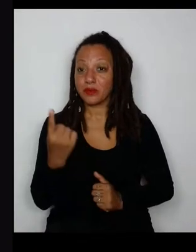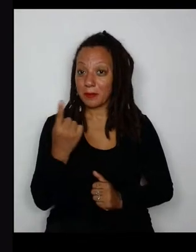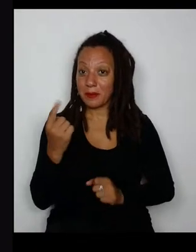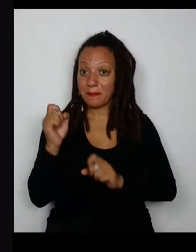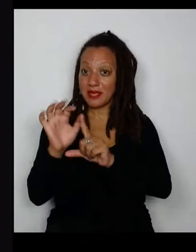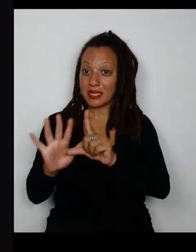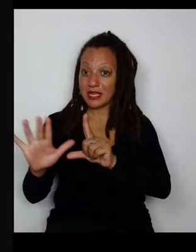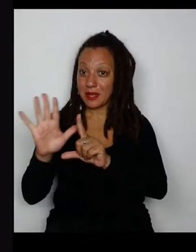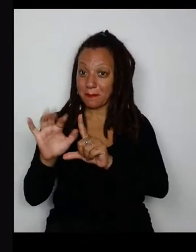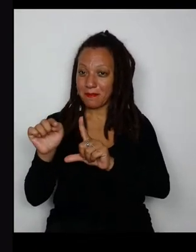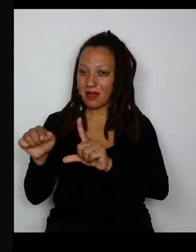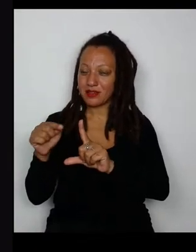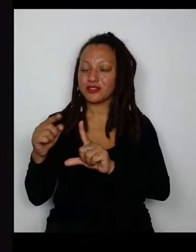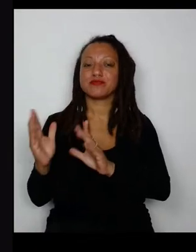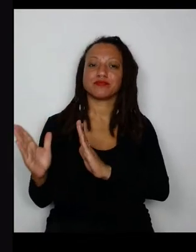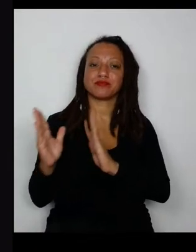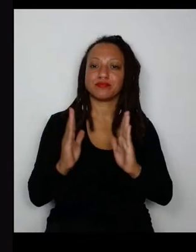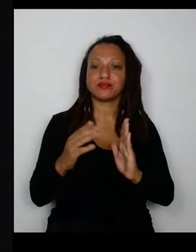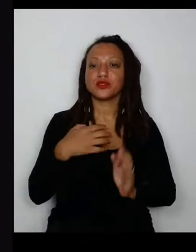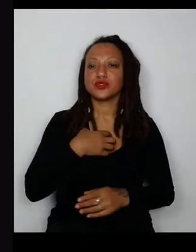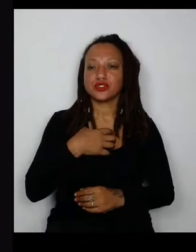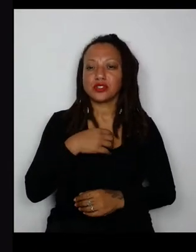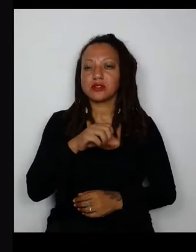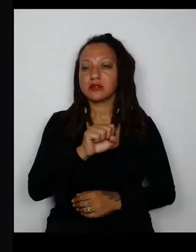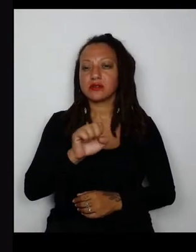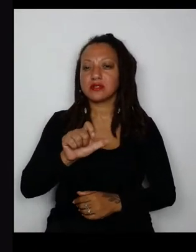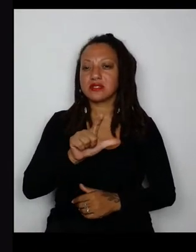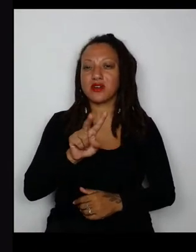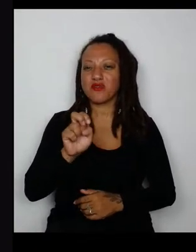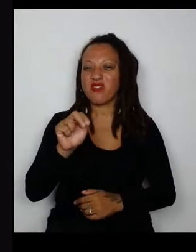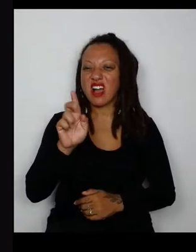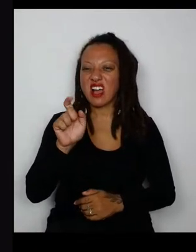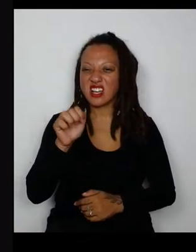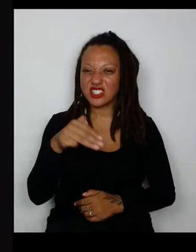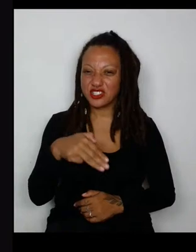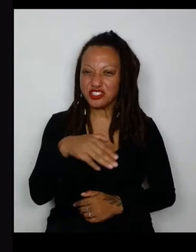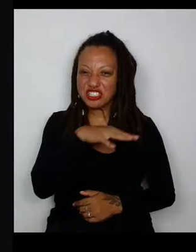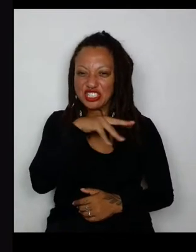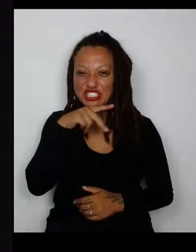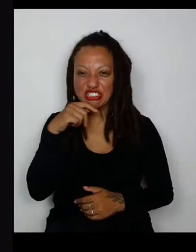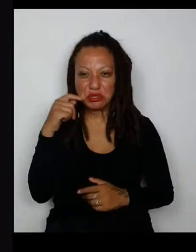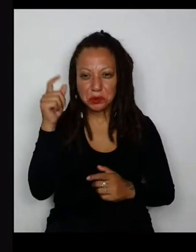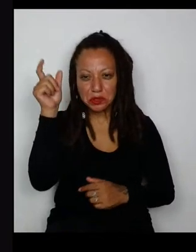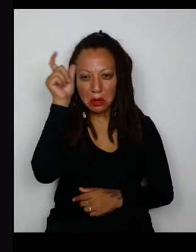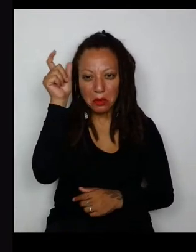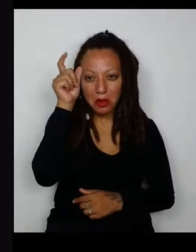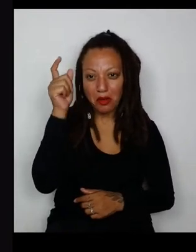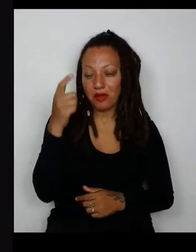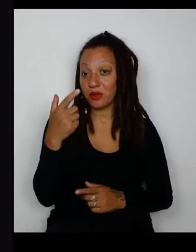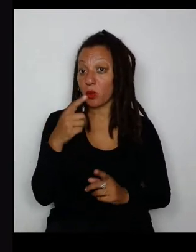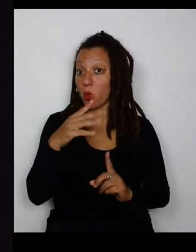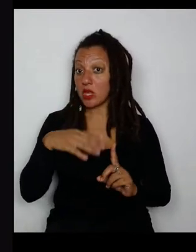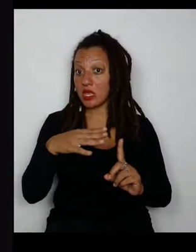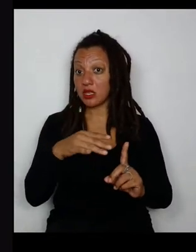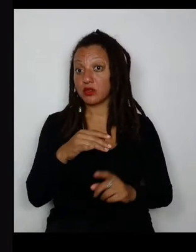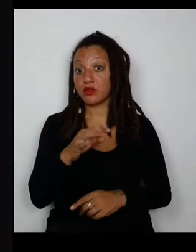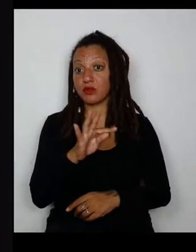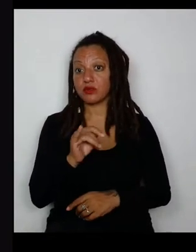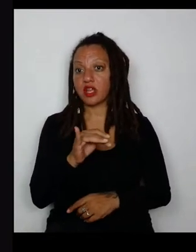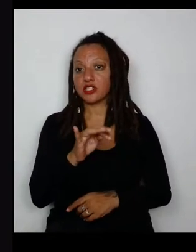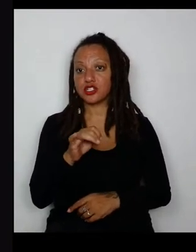and here on the right side we can see his diabolical and savage side showing the